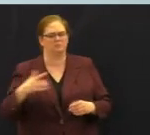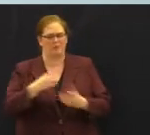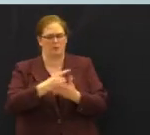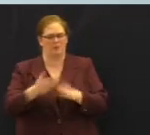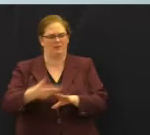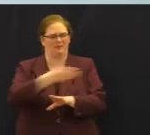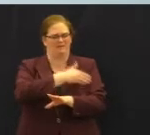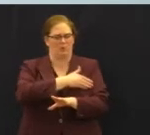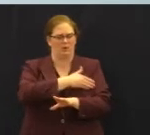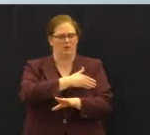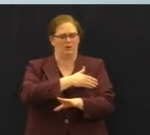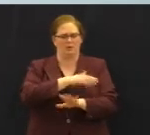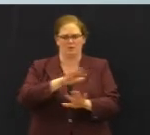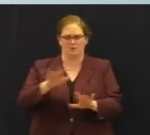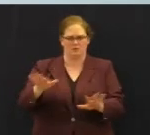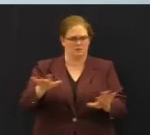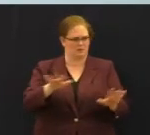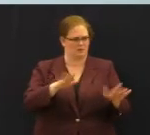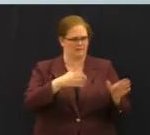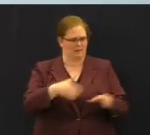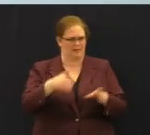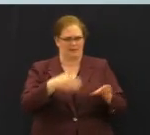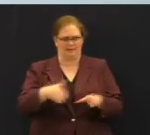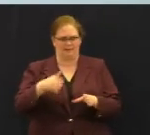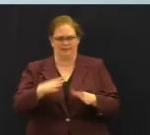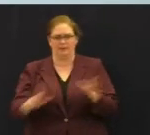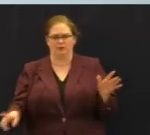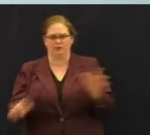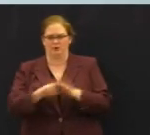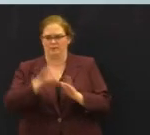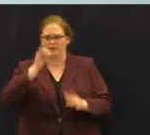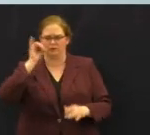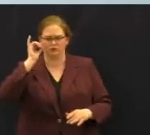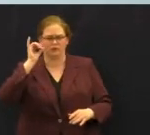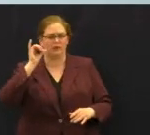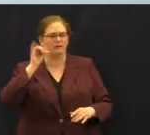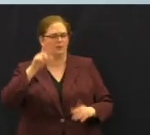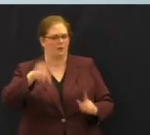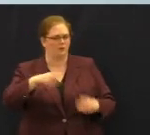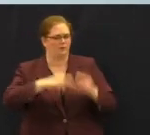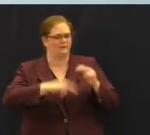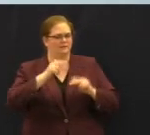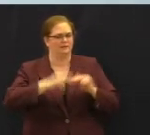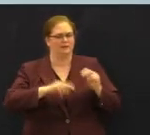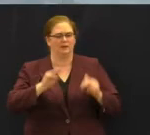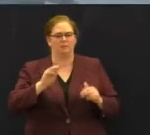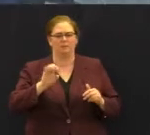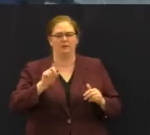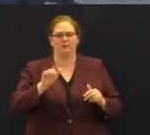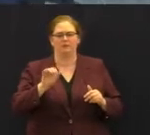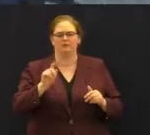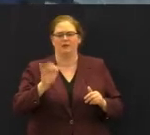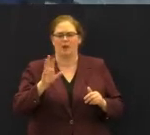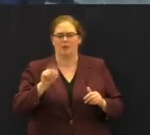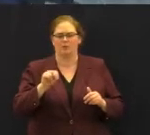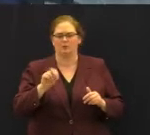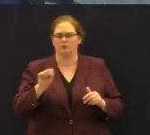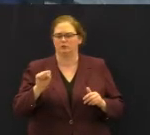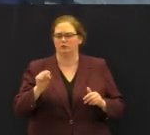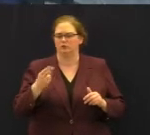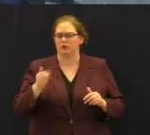time to scout out and plan. They show up. Just yesterday, they were at a facility in Middletown called Shanti